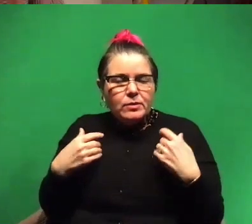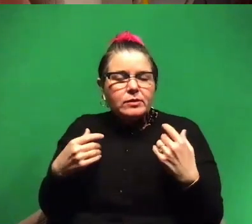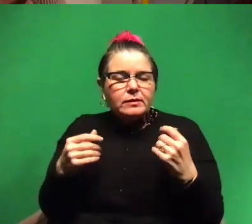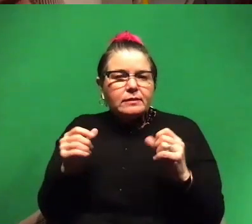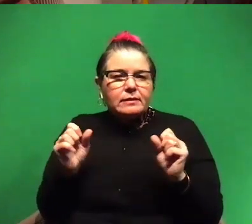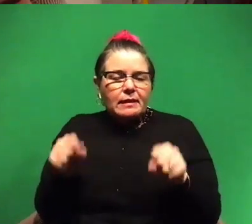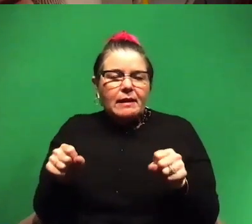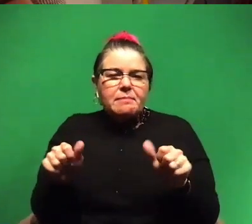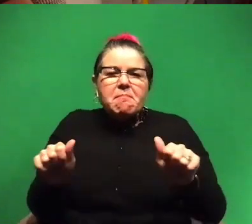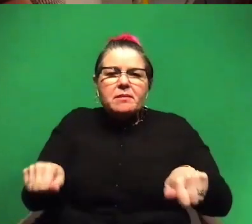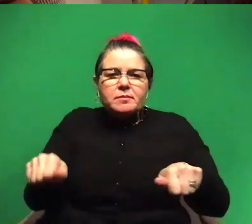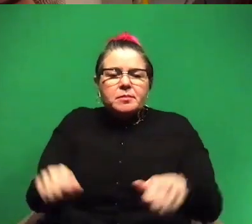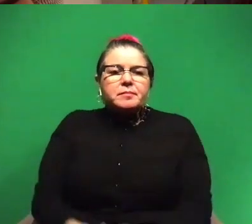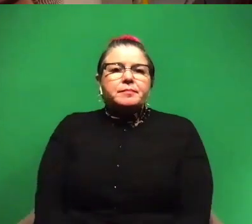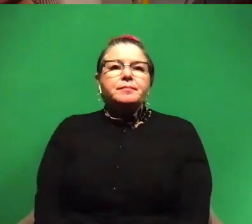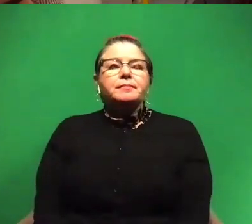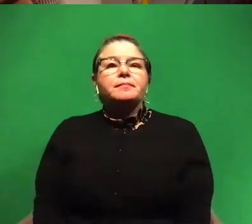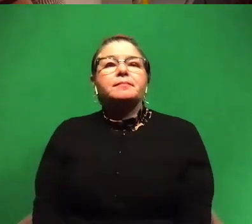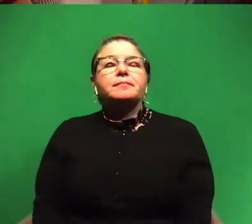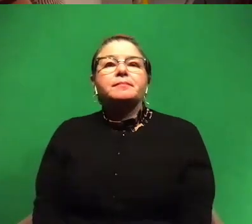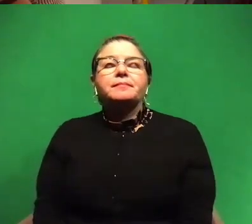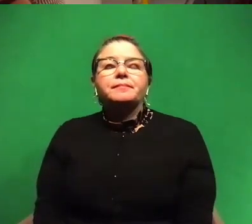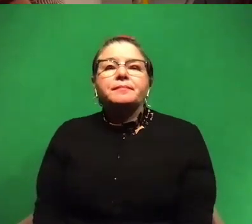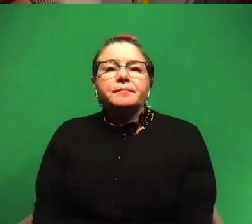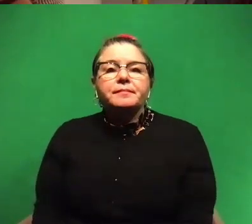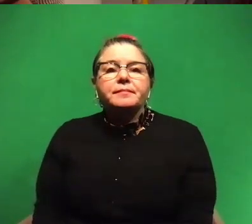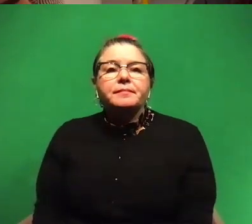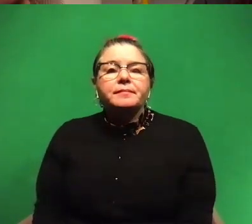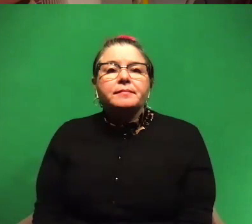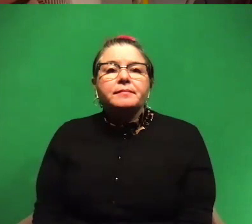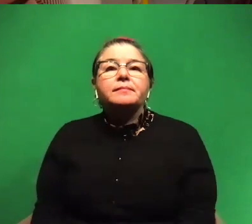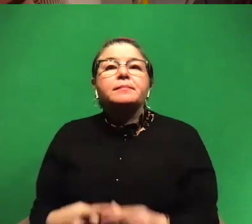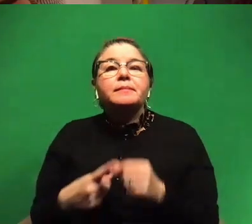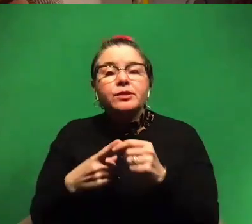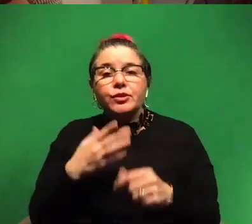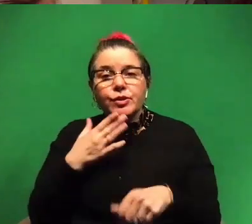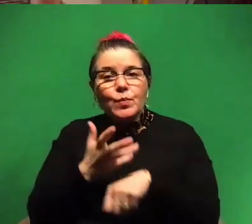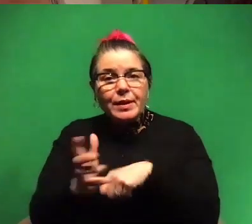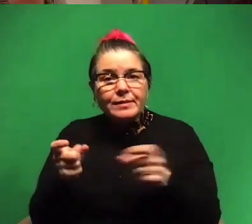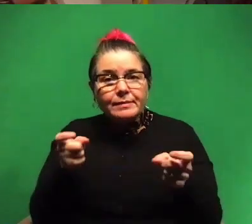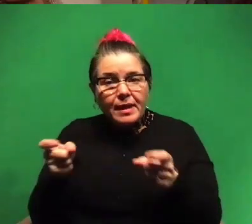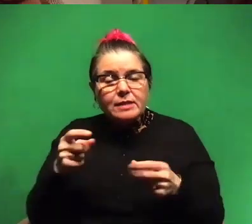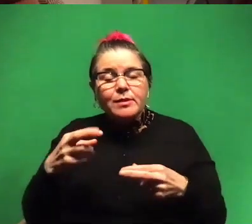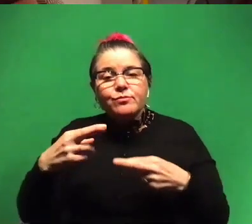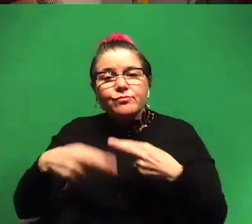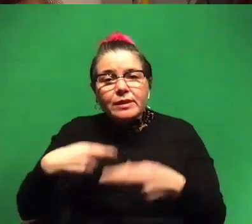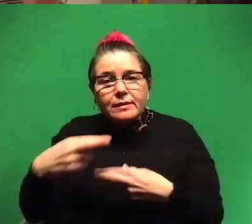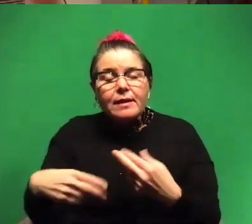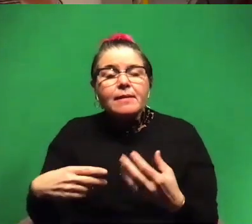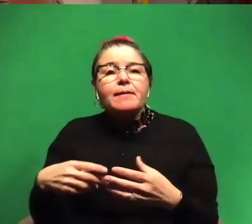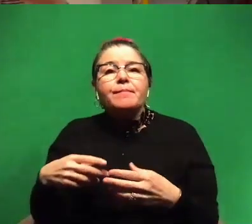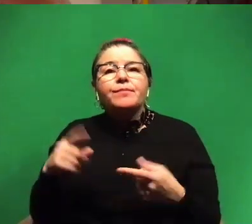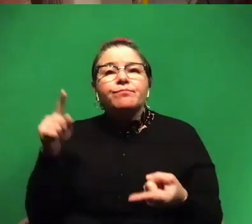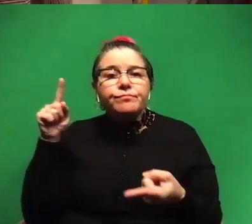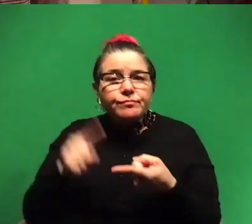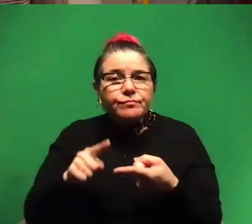that's doable, especially if you have really good waste management and recycling and